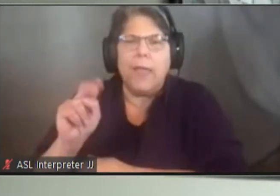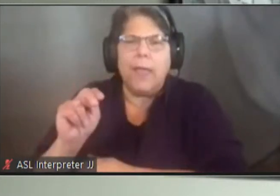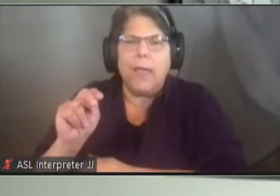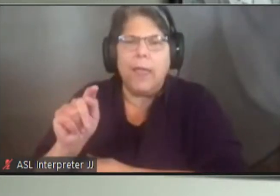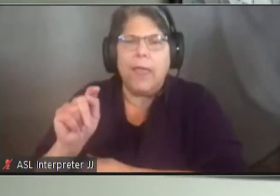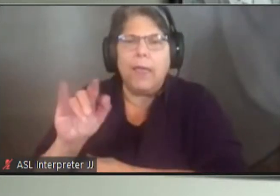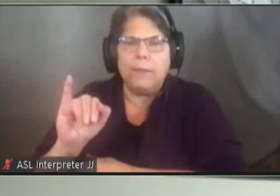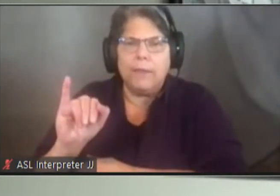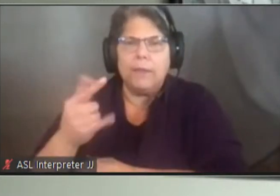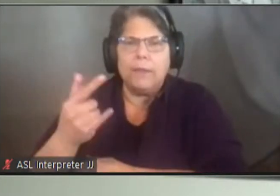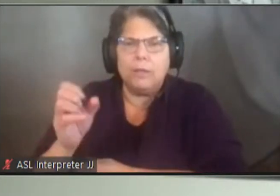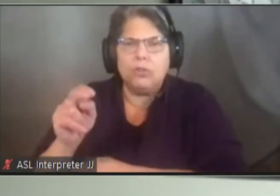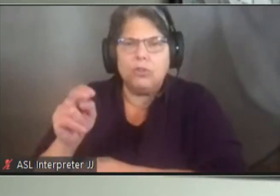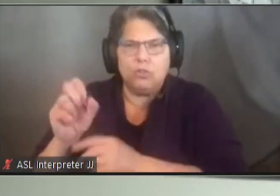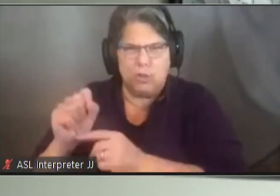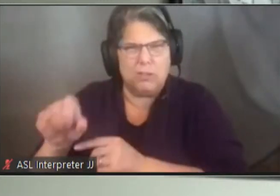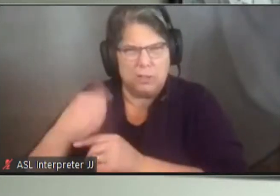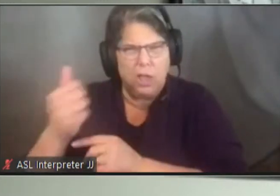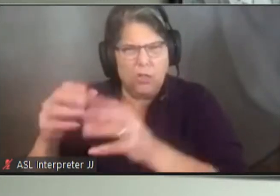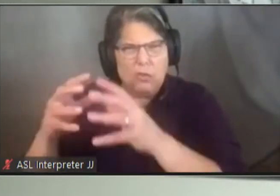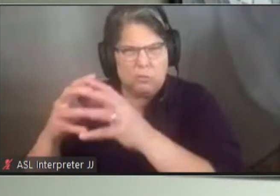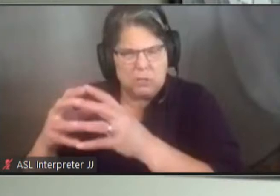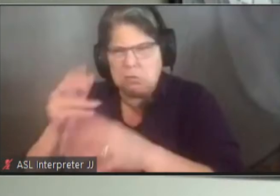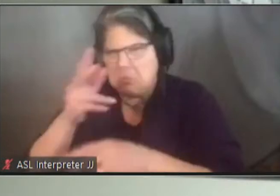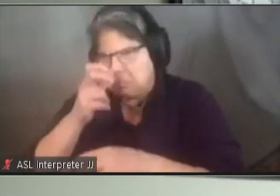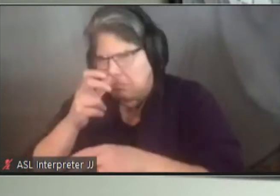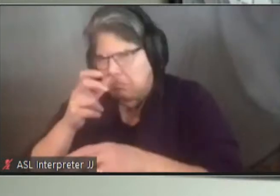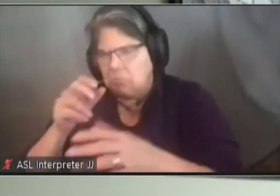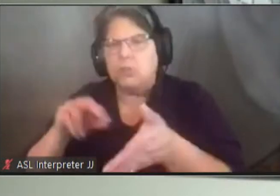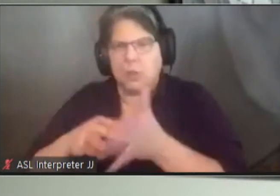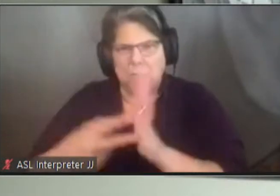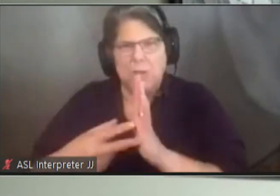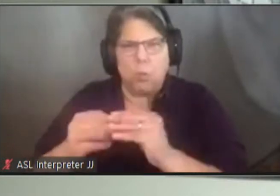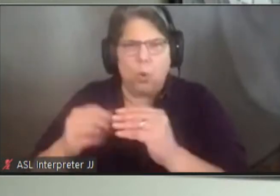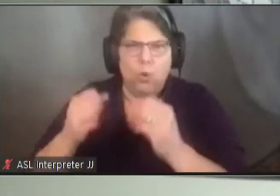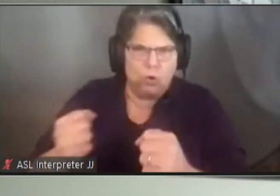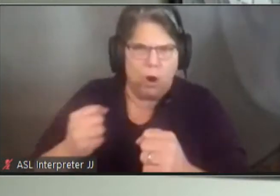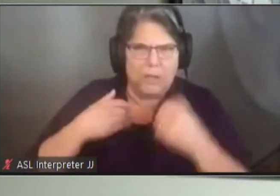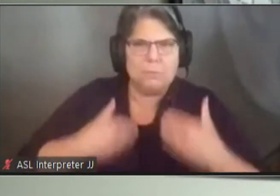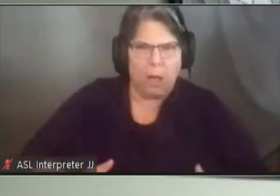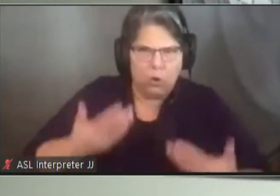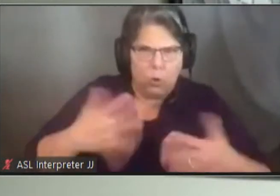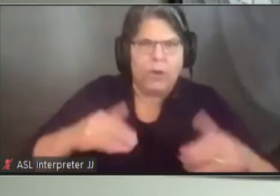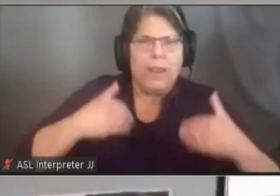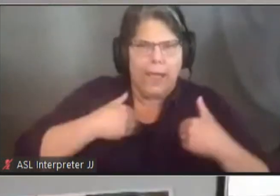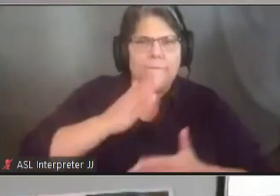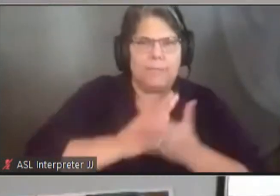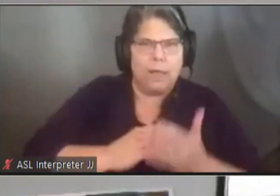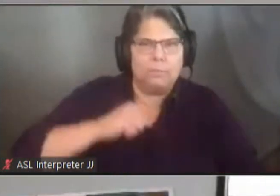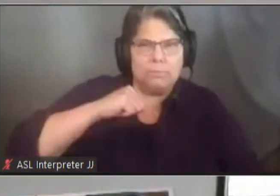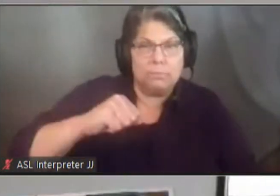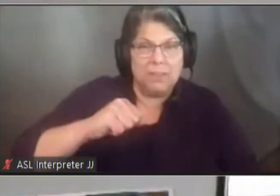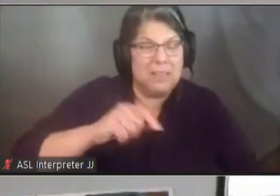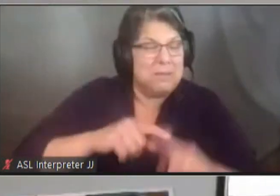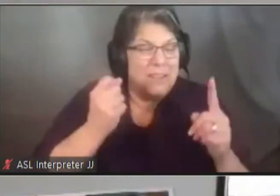the reason for a little bit more strong local reaction. Remember that all the vaccine reactions are pretty